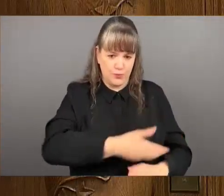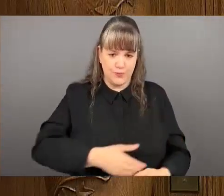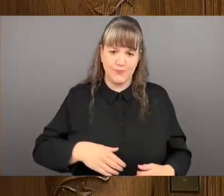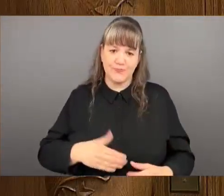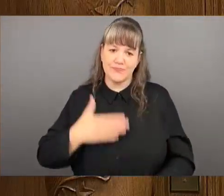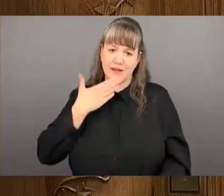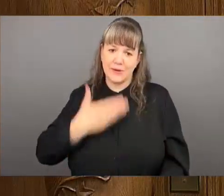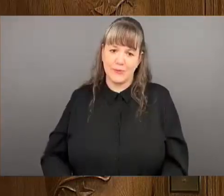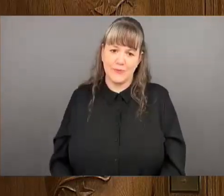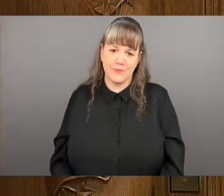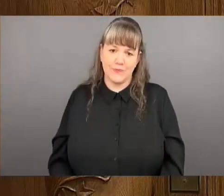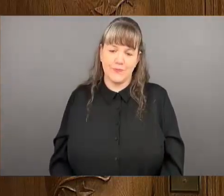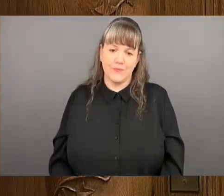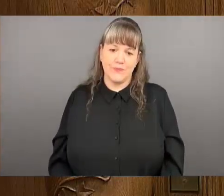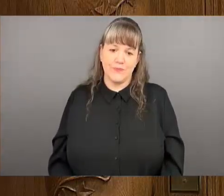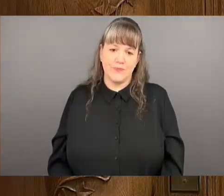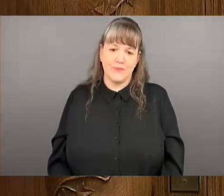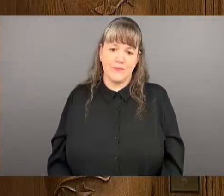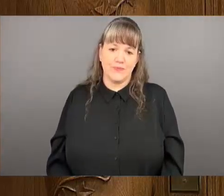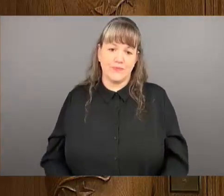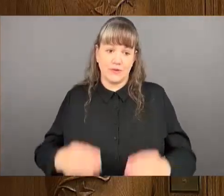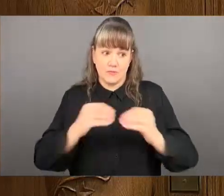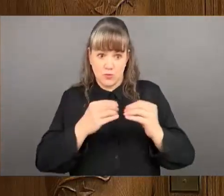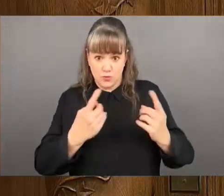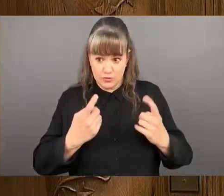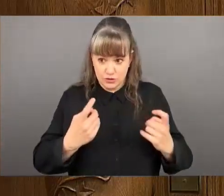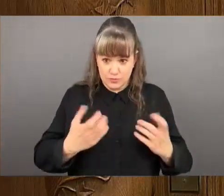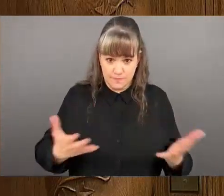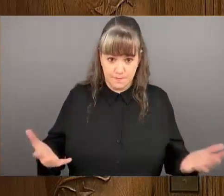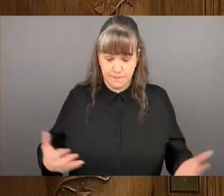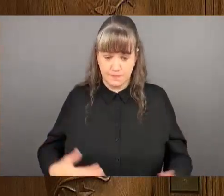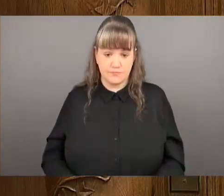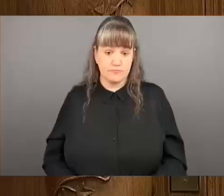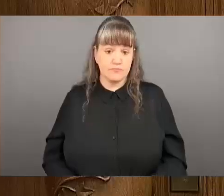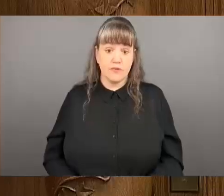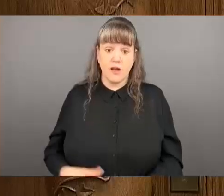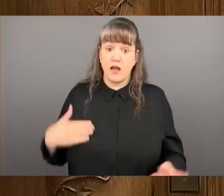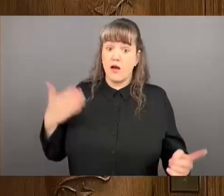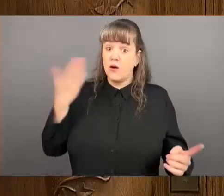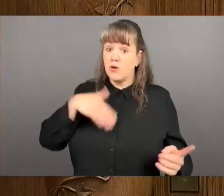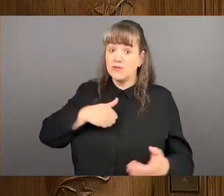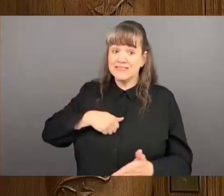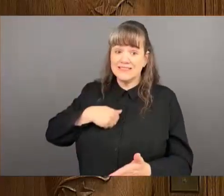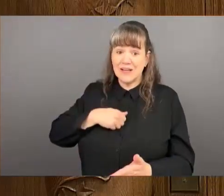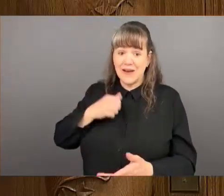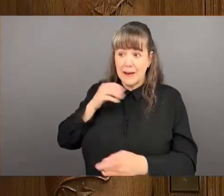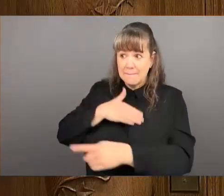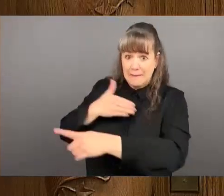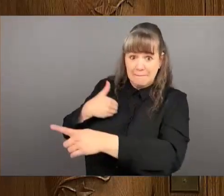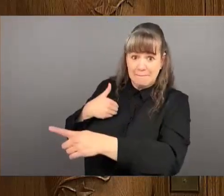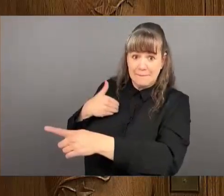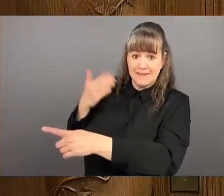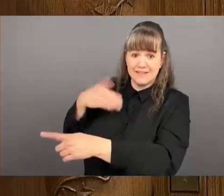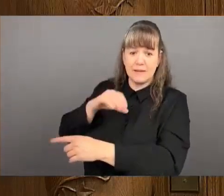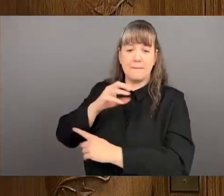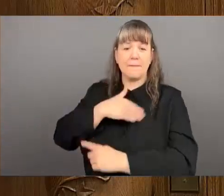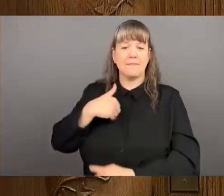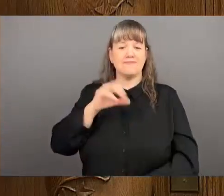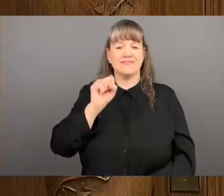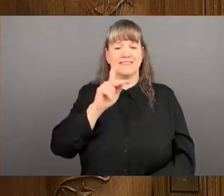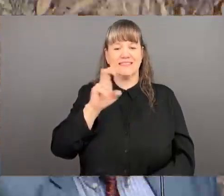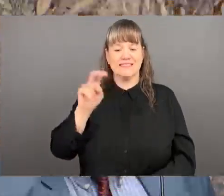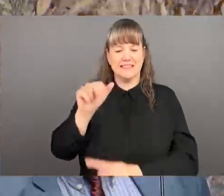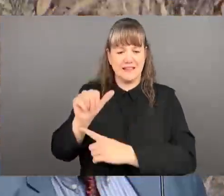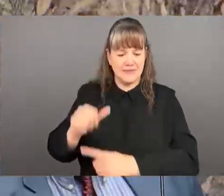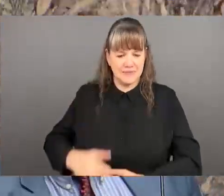Any other question? Oh, sorry, miss. I didn't see member. Member for Skeena. Speaker, you know,